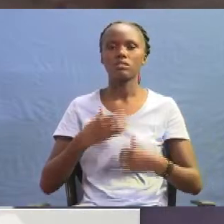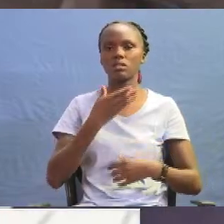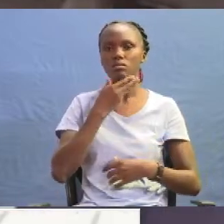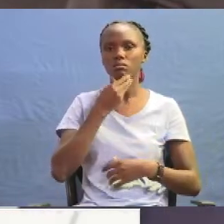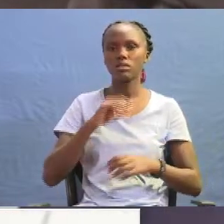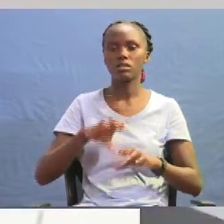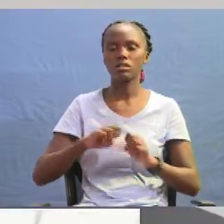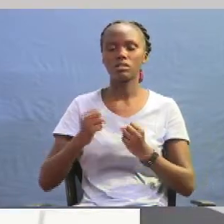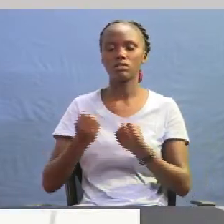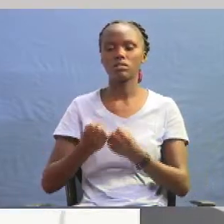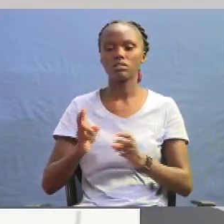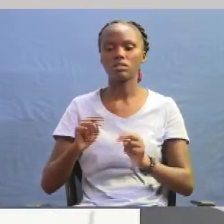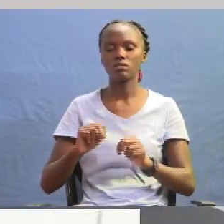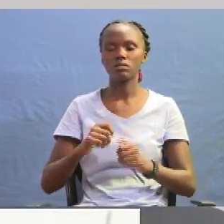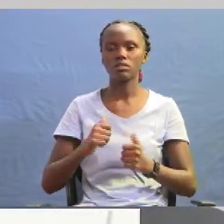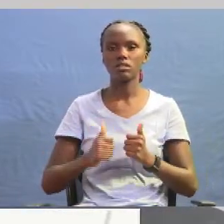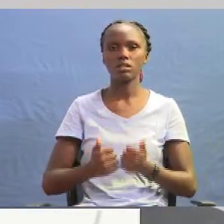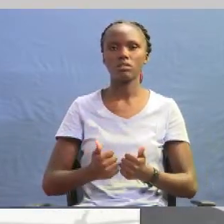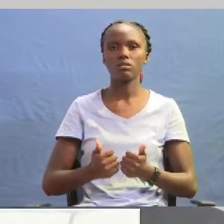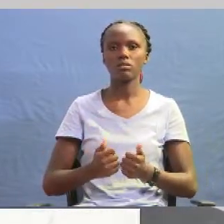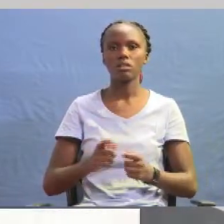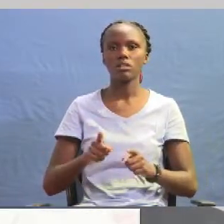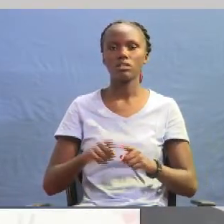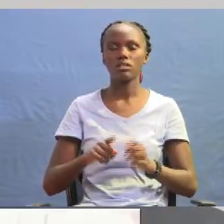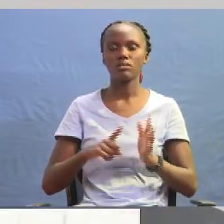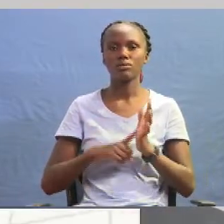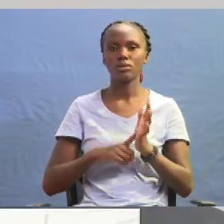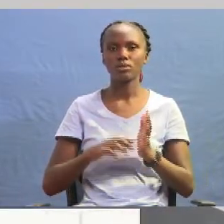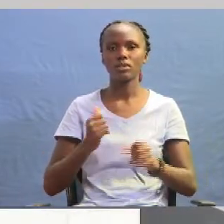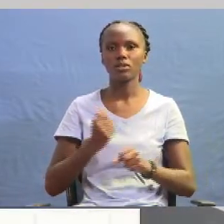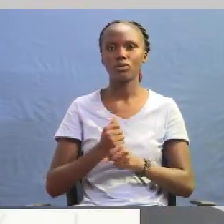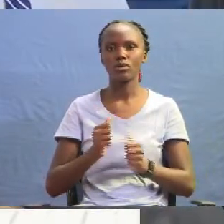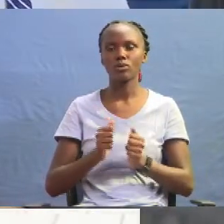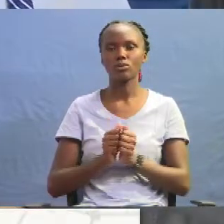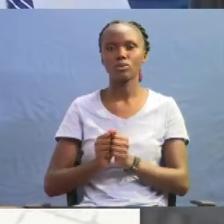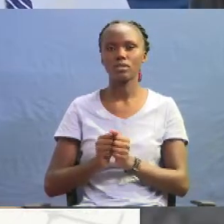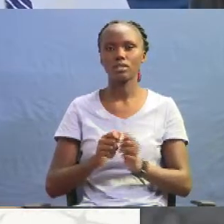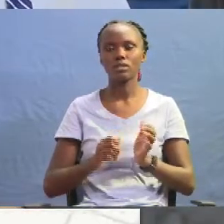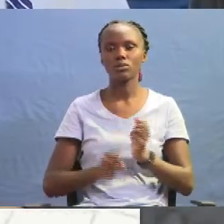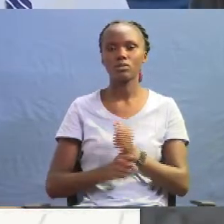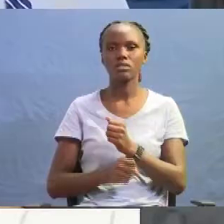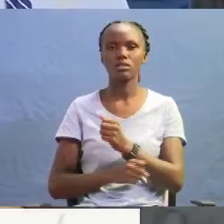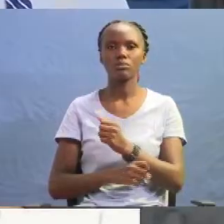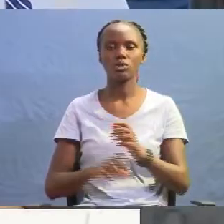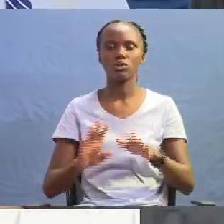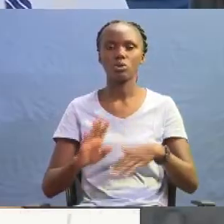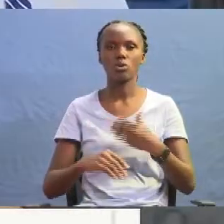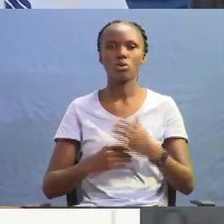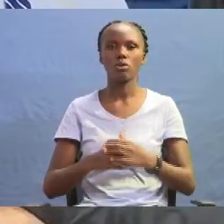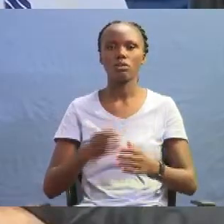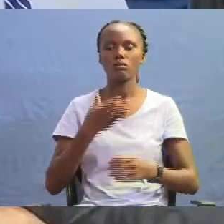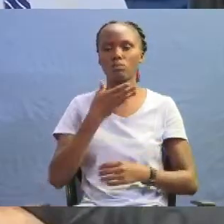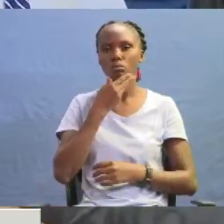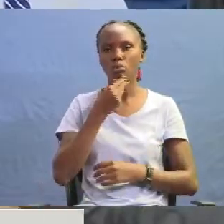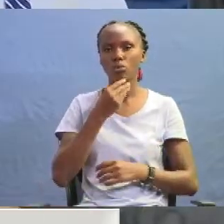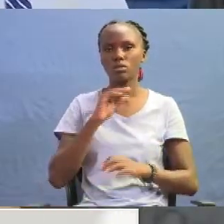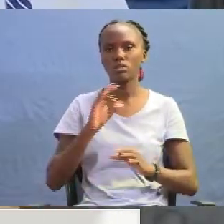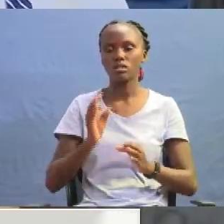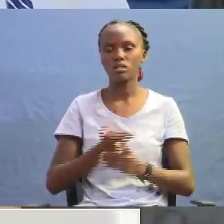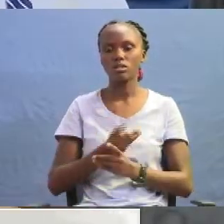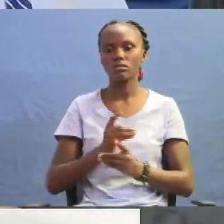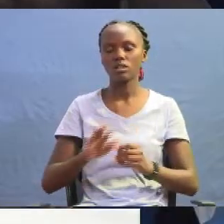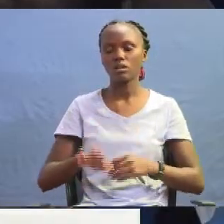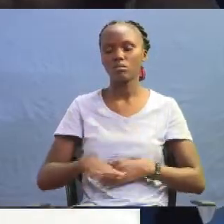in society today. He urged the introduction of mentorship programs to support boys from such backgrounds and